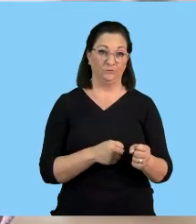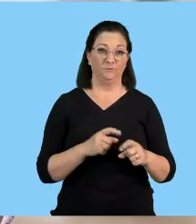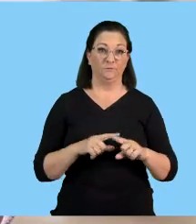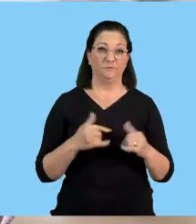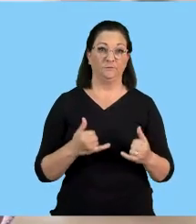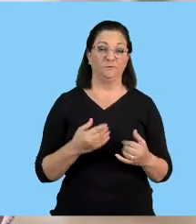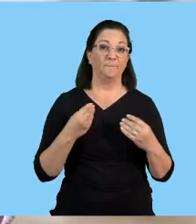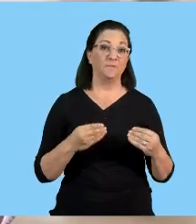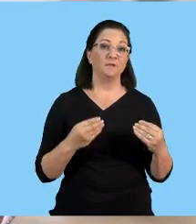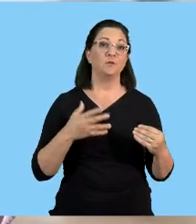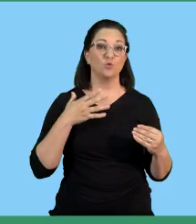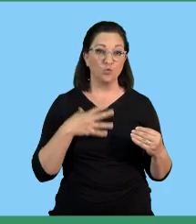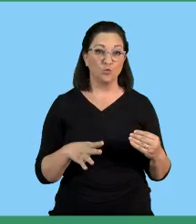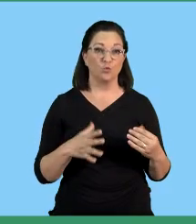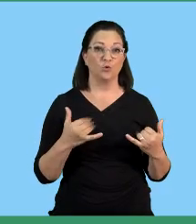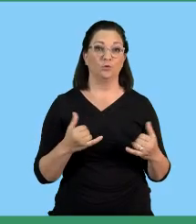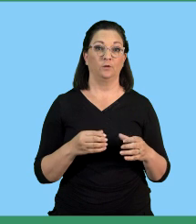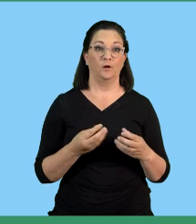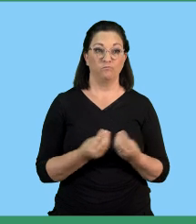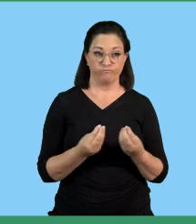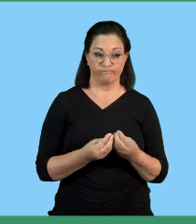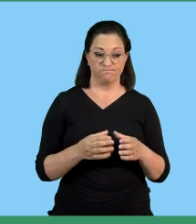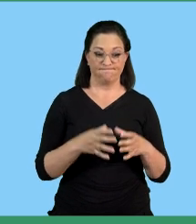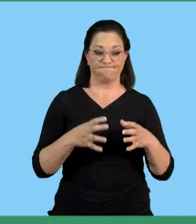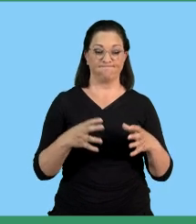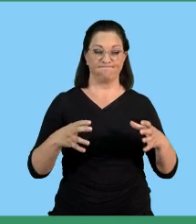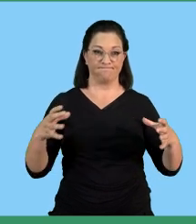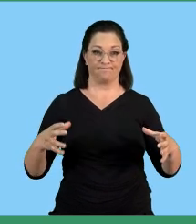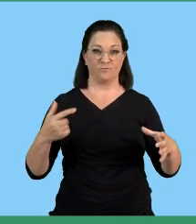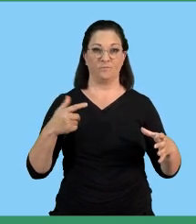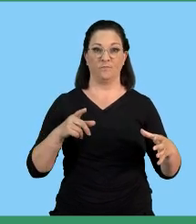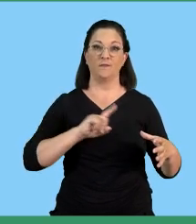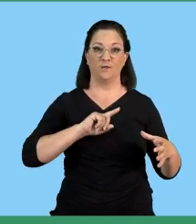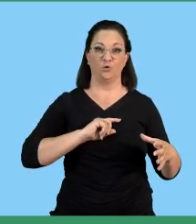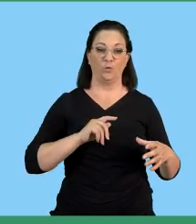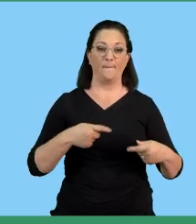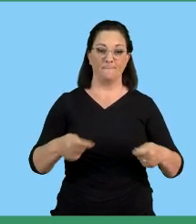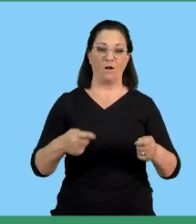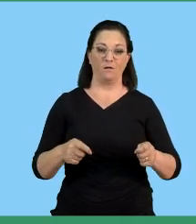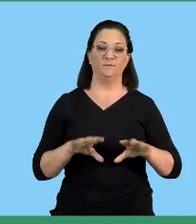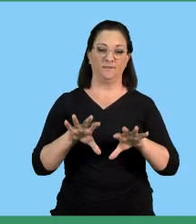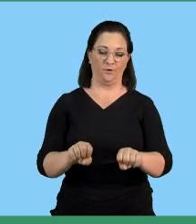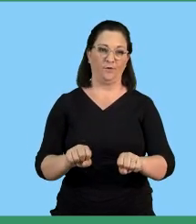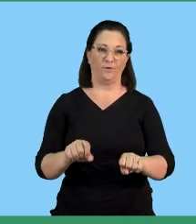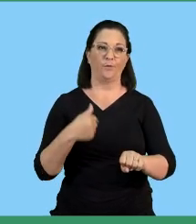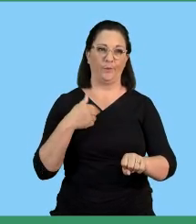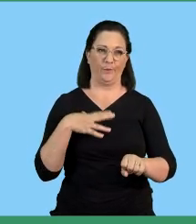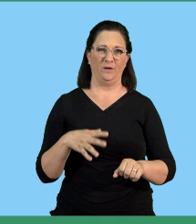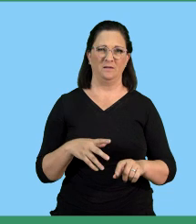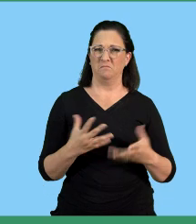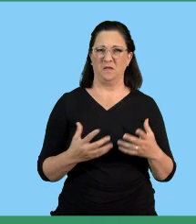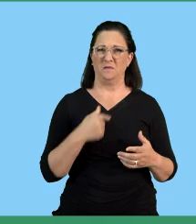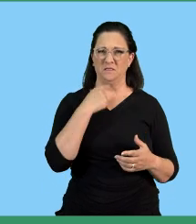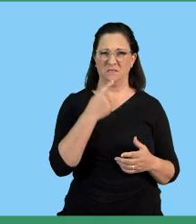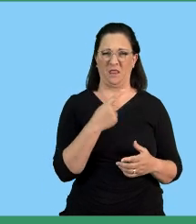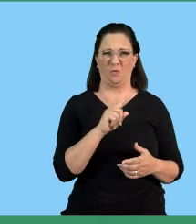It occurs when a business wants to increase its product range and the market. Like I said, other people will decide we don't